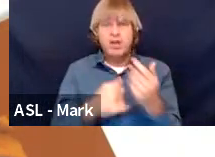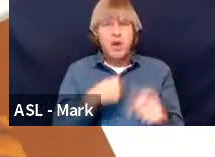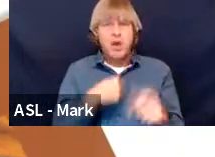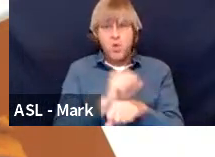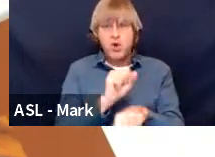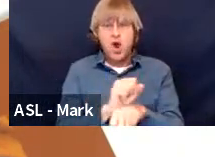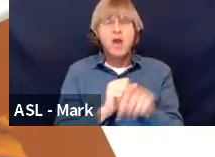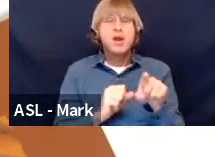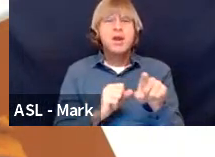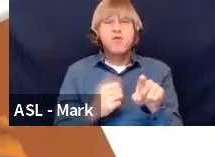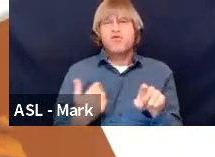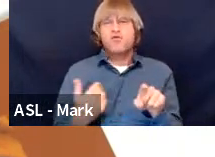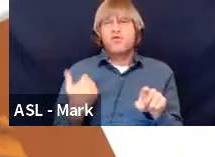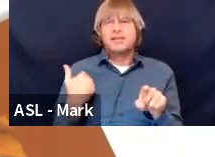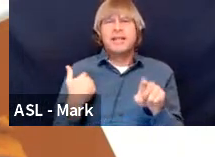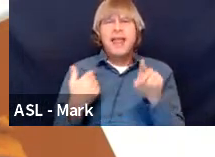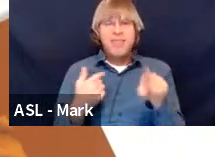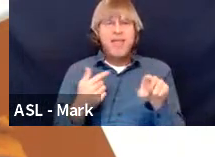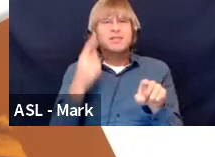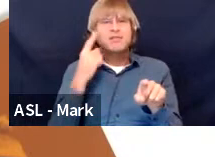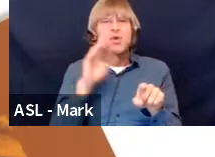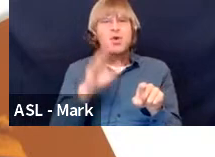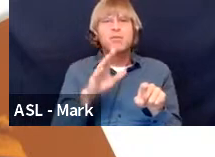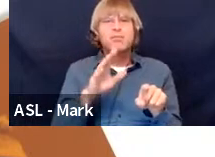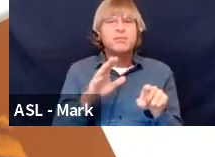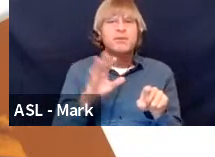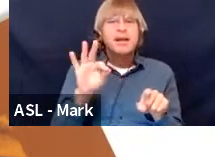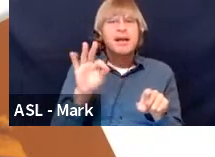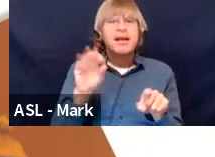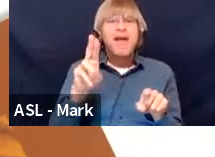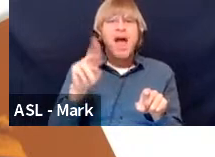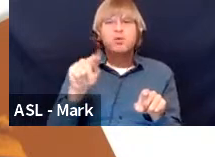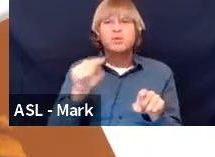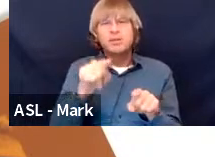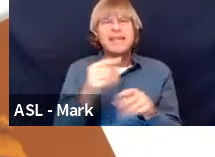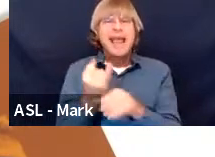on recently, and it is for Fount, which is an independent